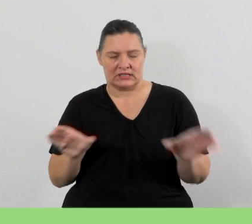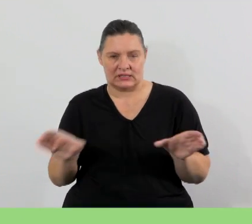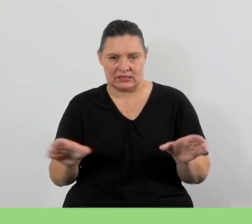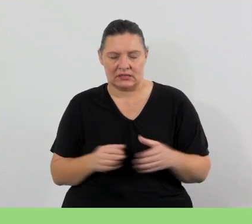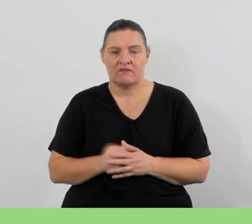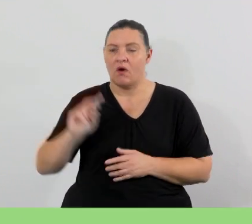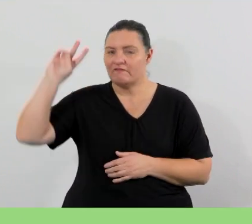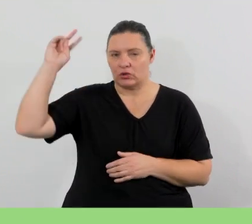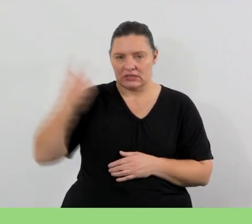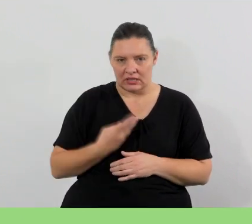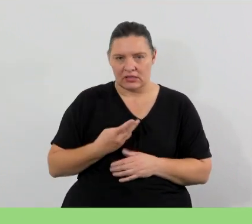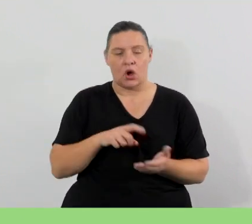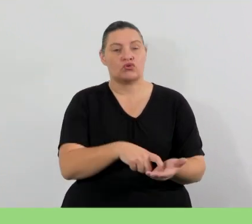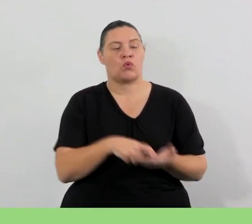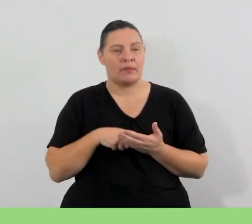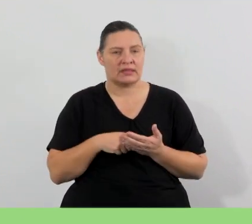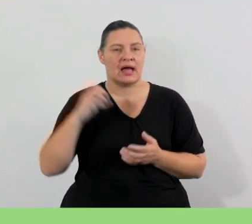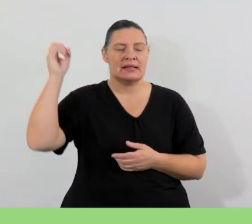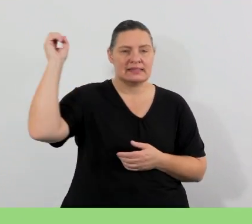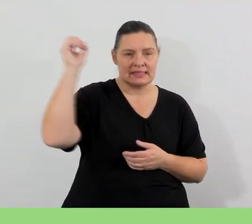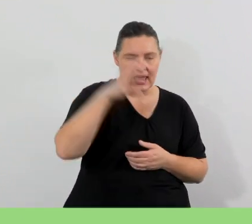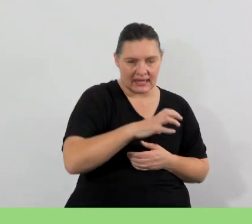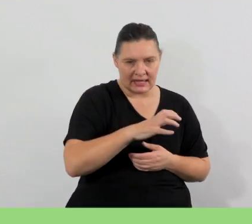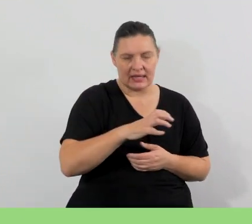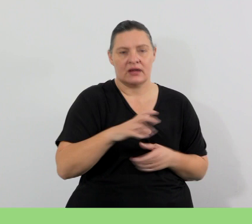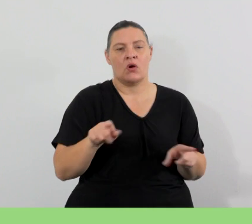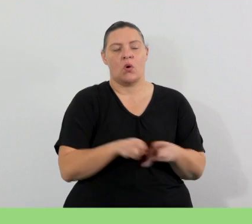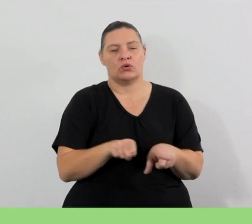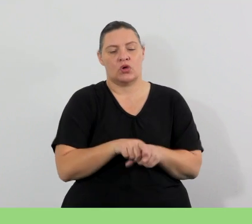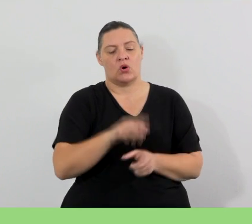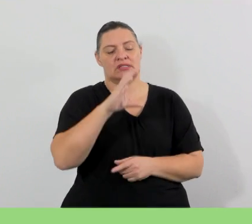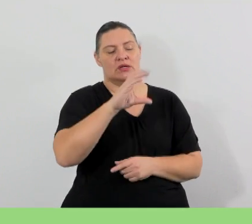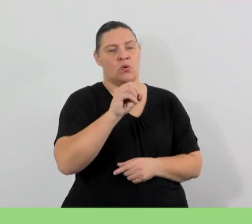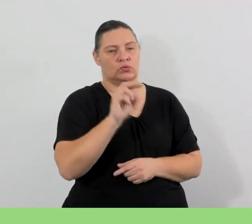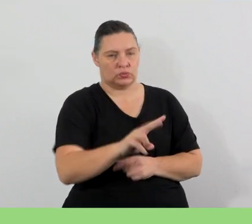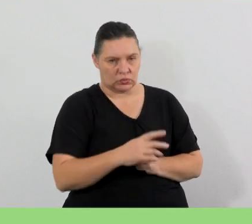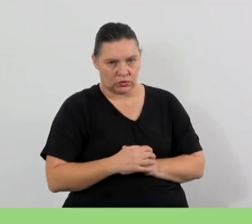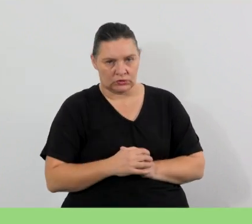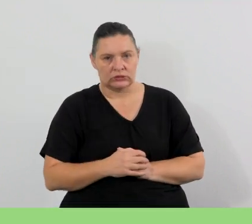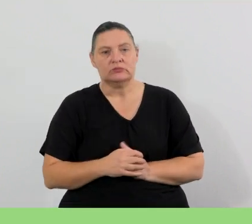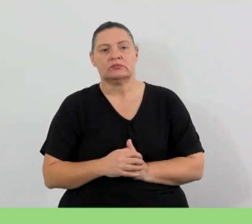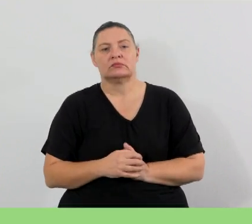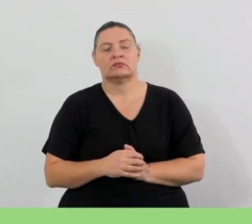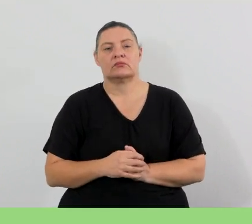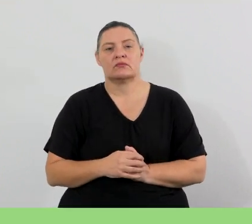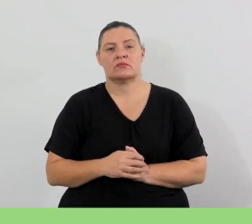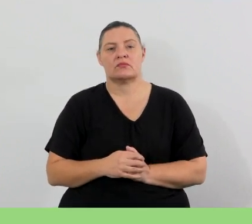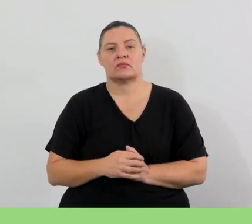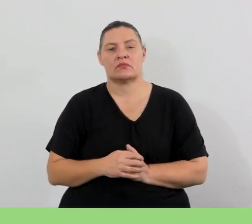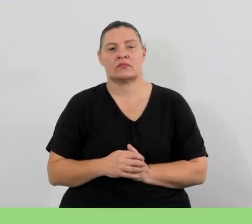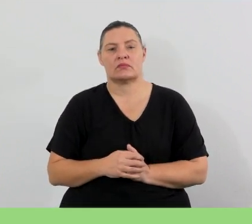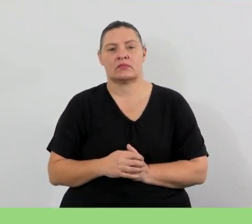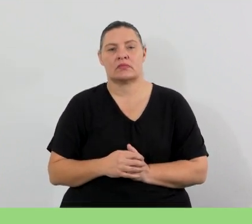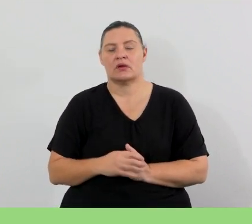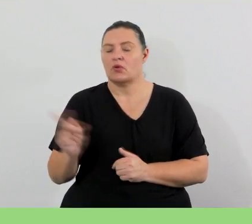is important to remember that for photosynthesis, the requirements are sunlight and carbon dioxide.